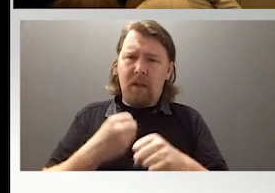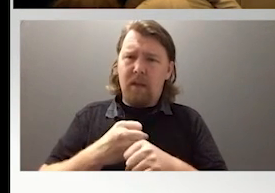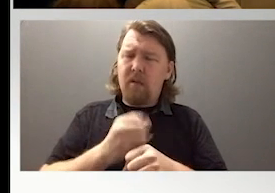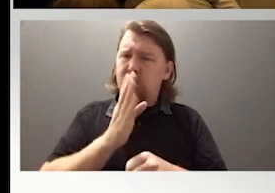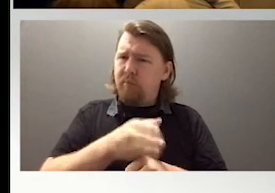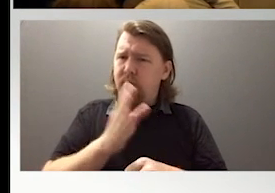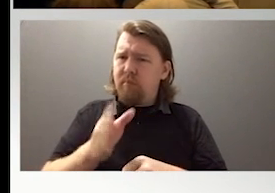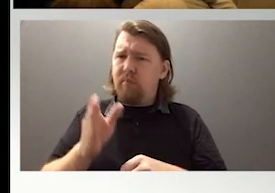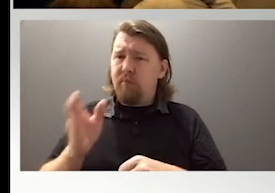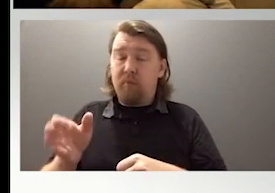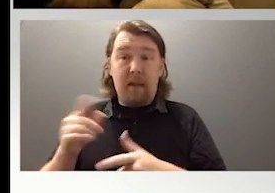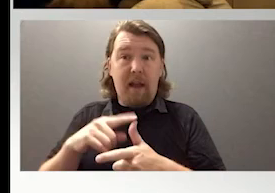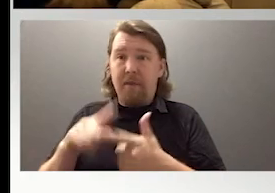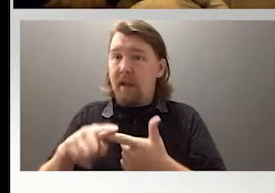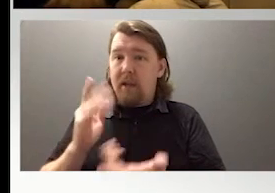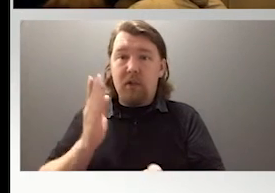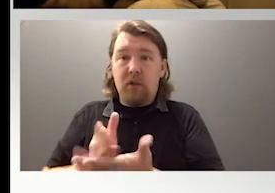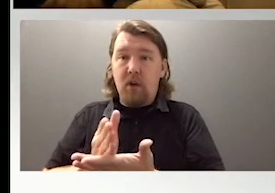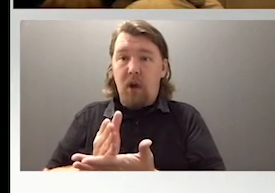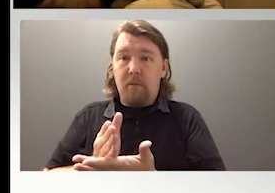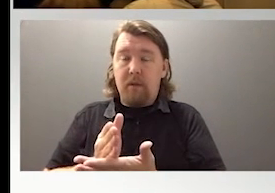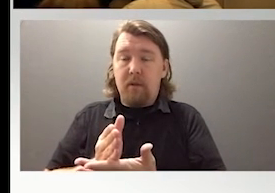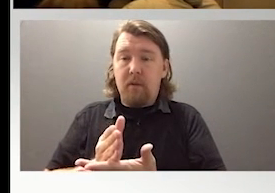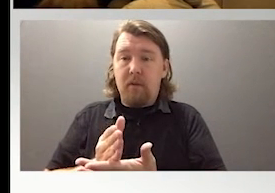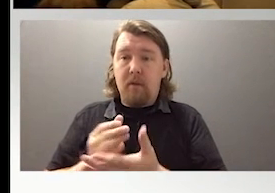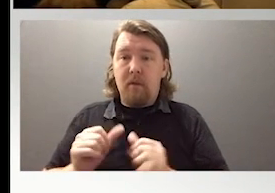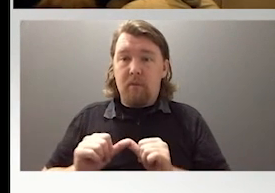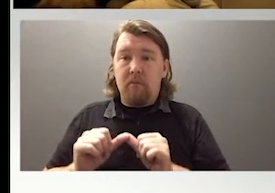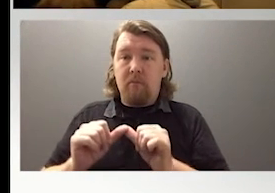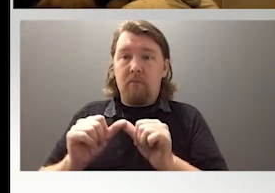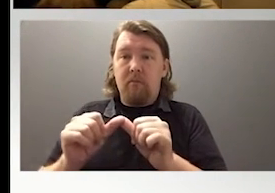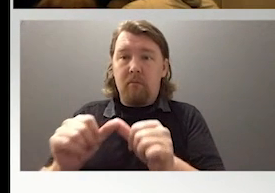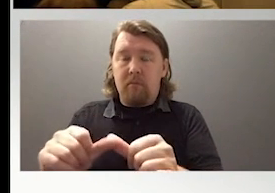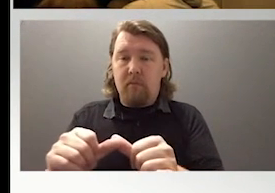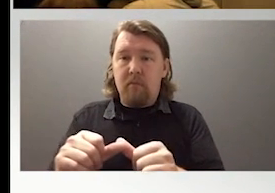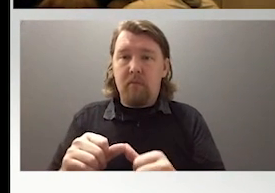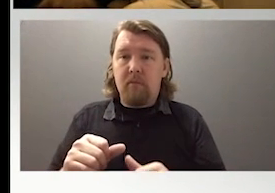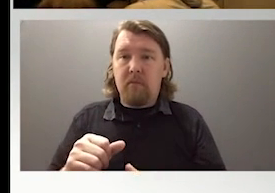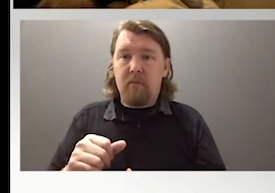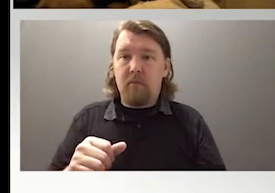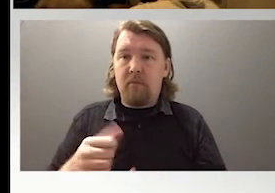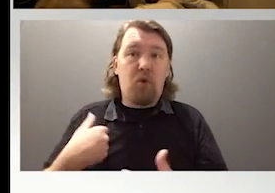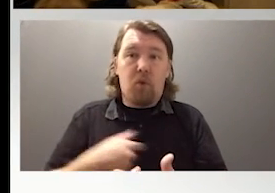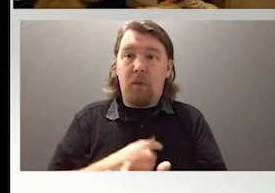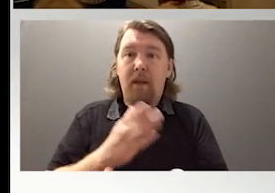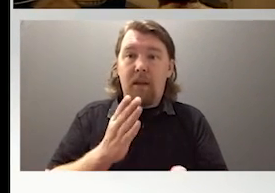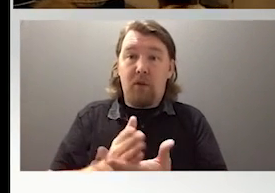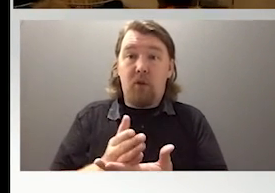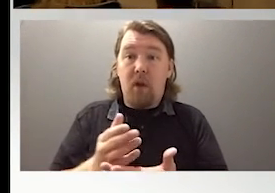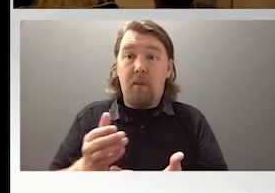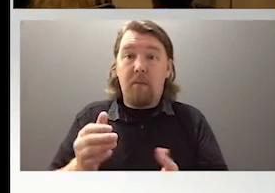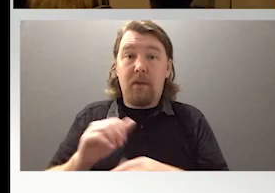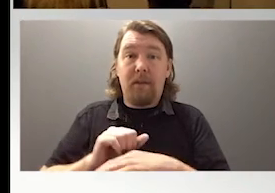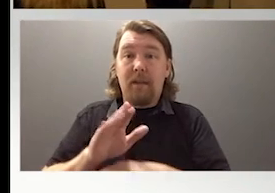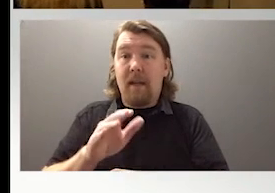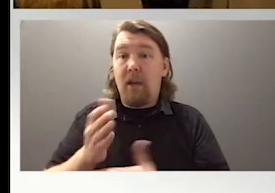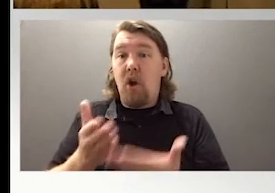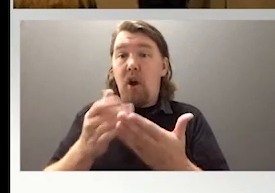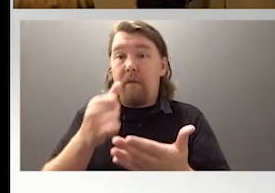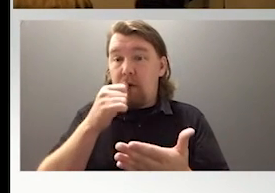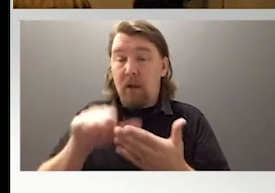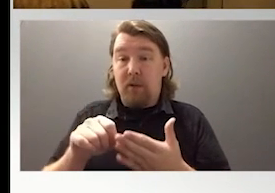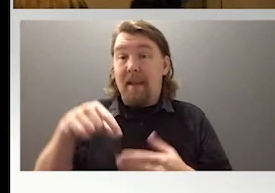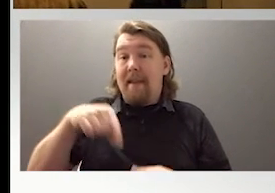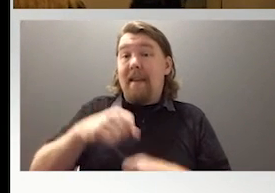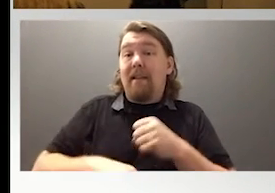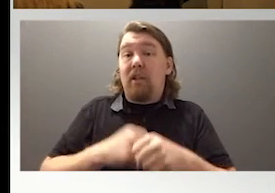we stopped receiving those additional funds to be able to produce offer letters. This is the first year,